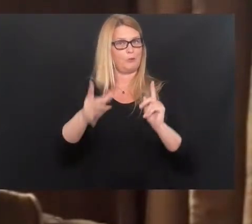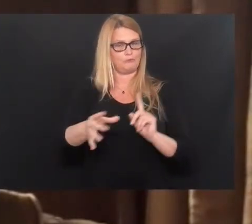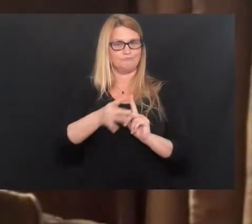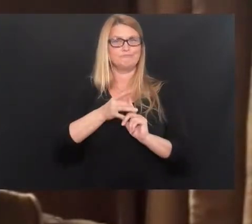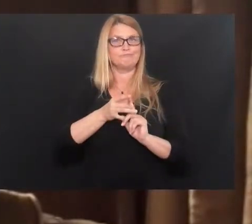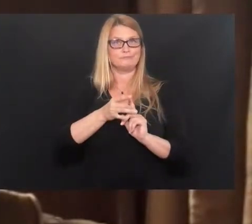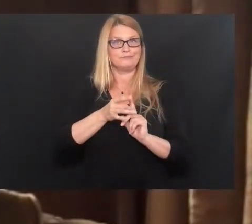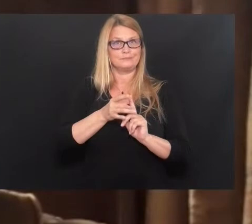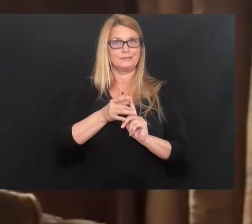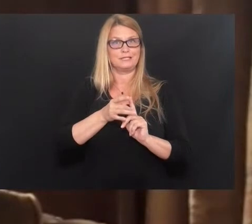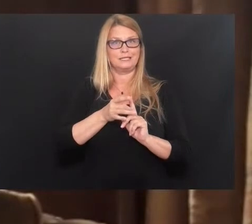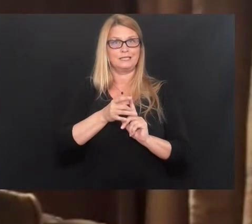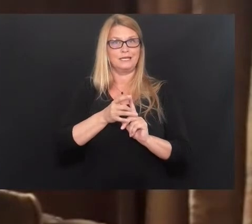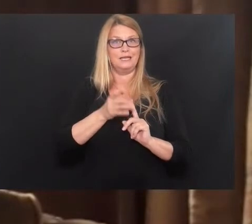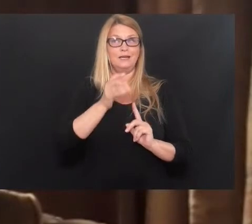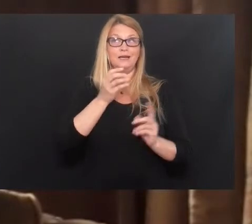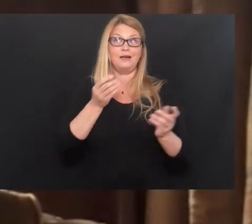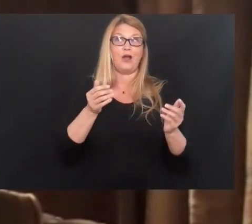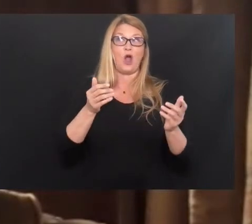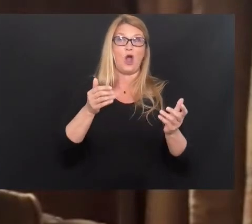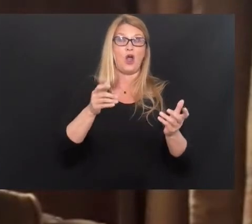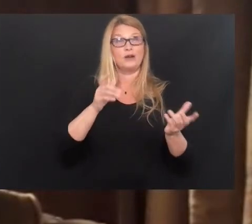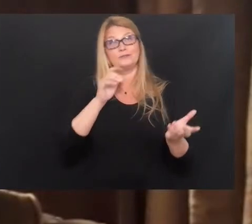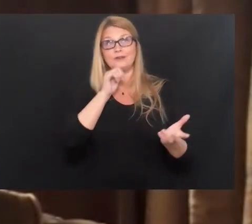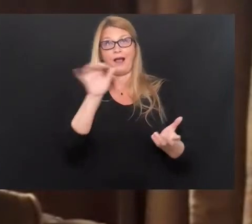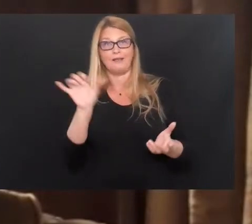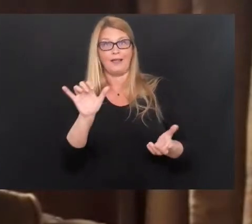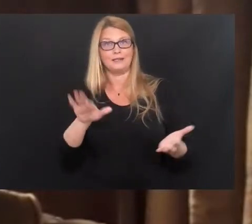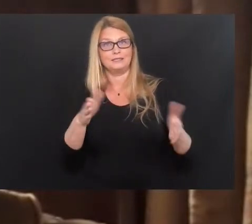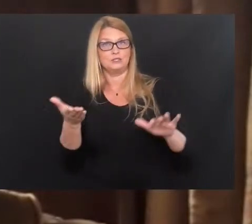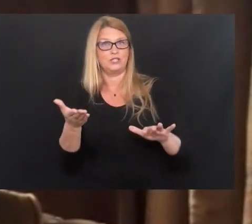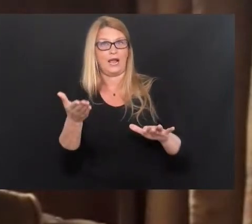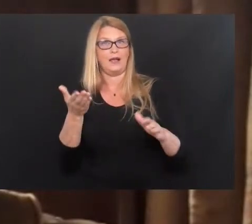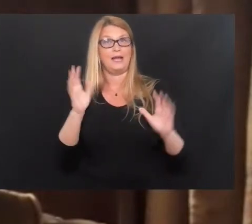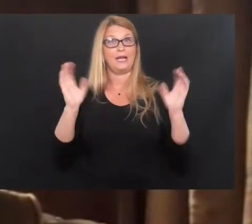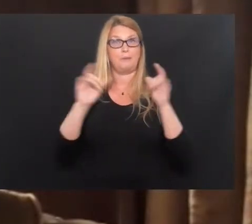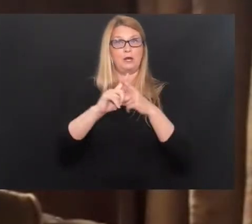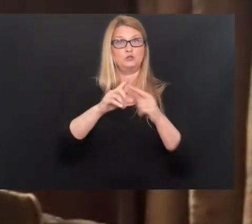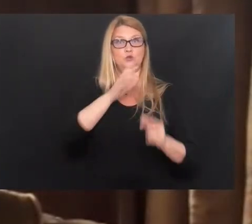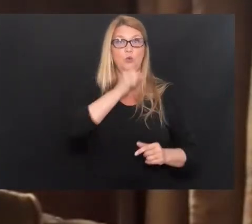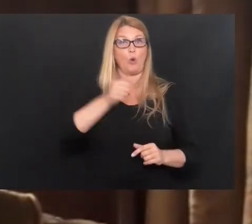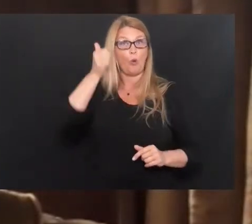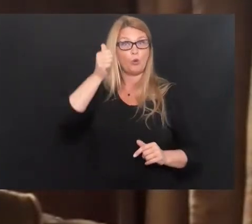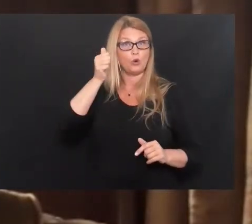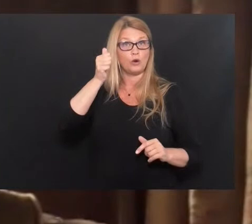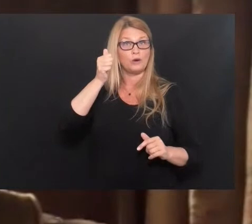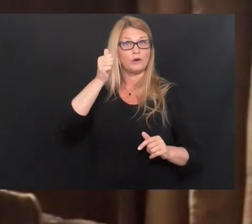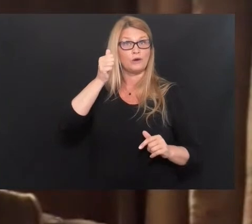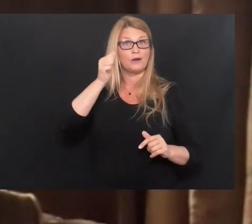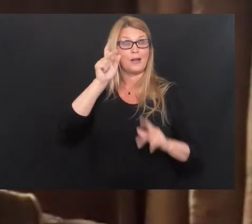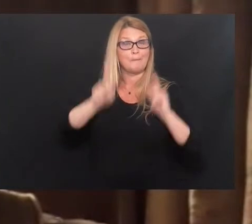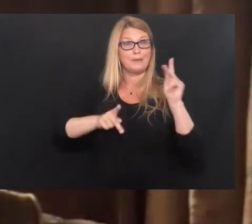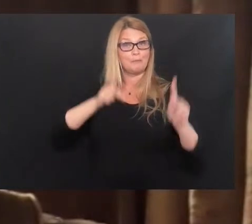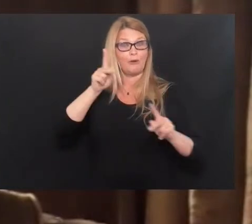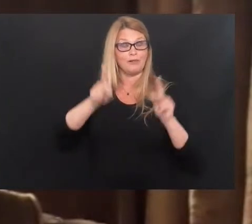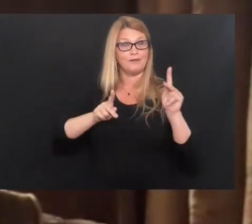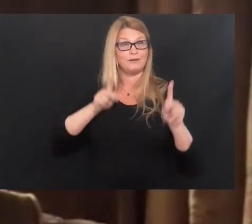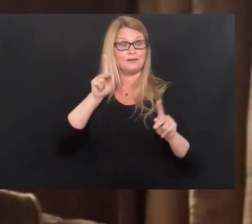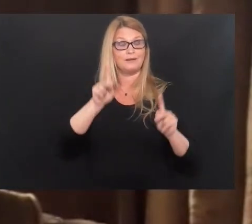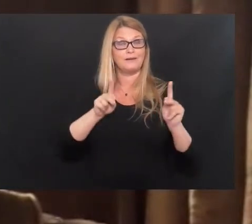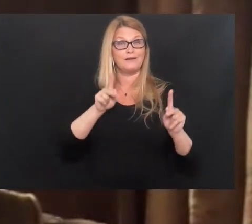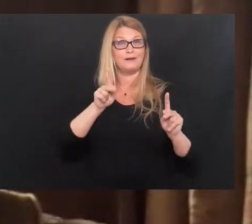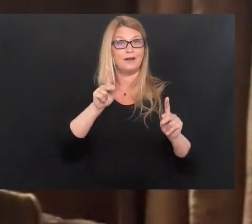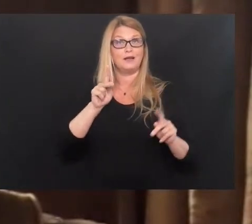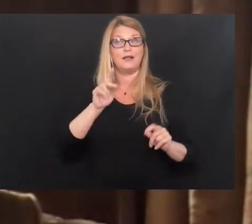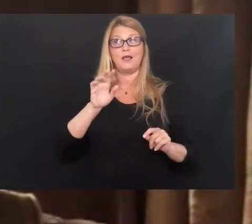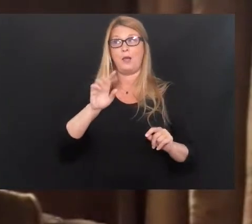still less likely to die than our older West Virginians and older Americans and older world citizens. But